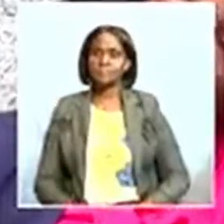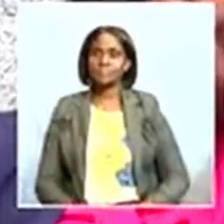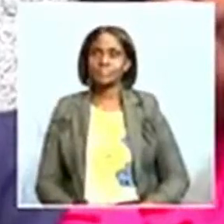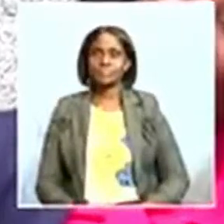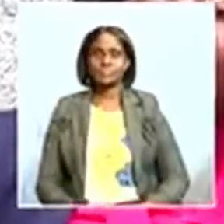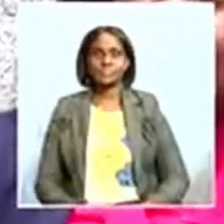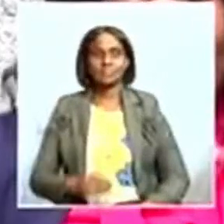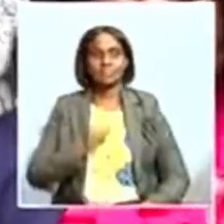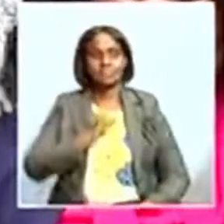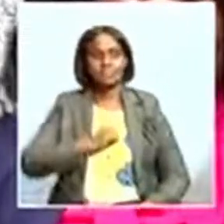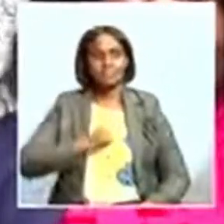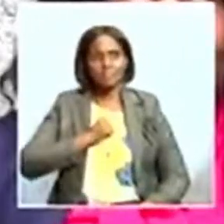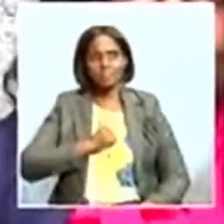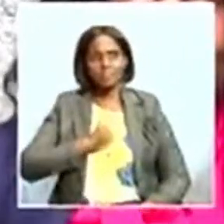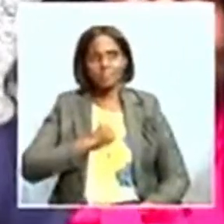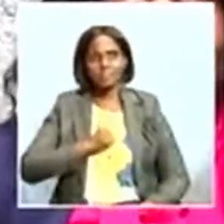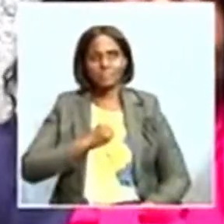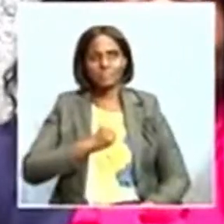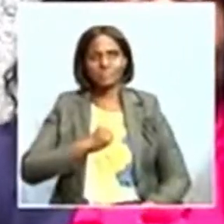Pardon?